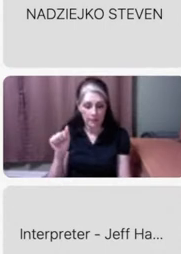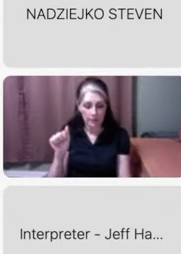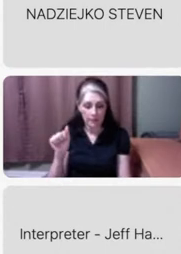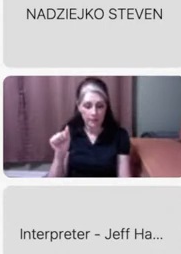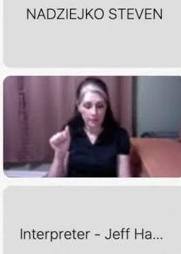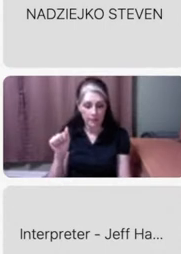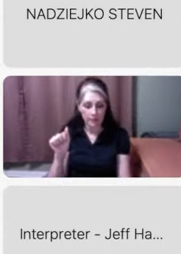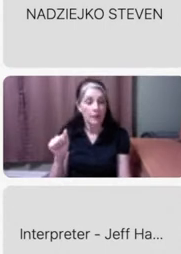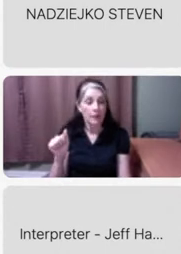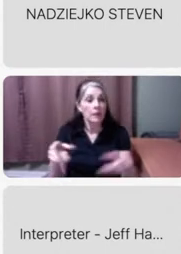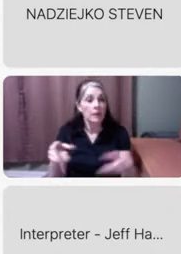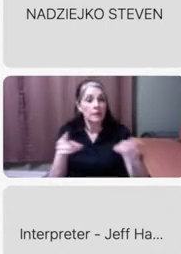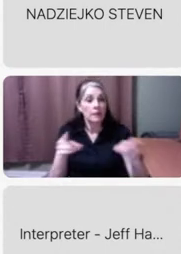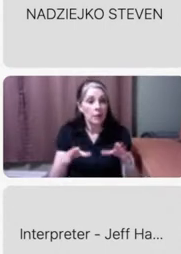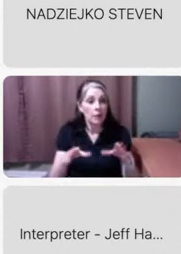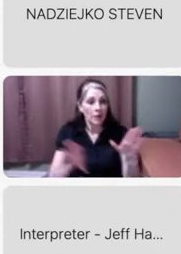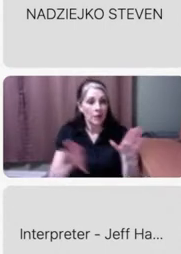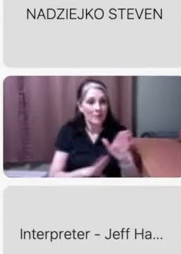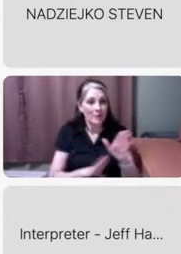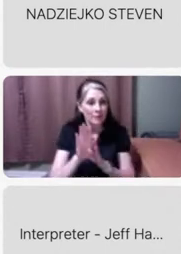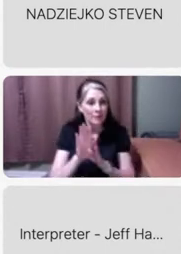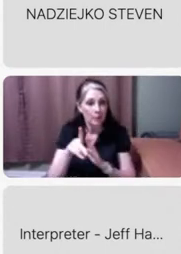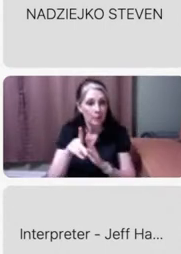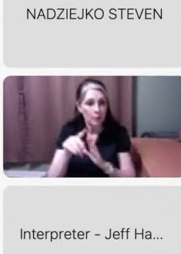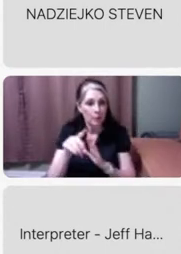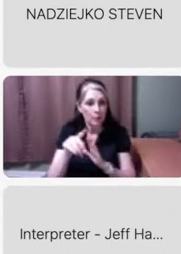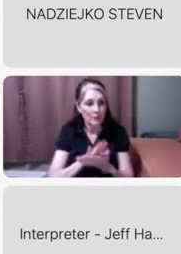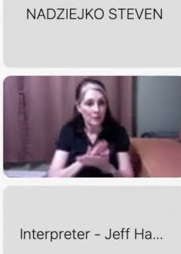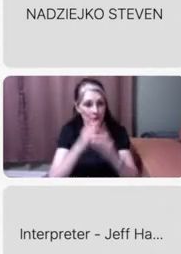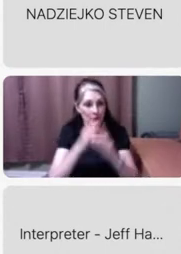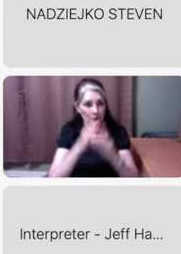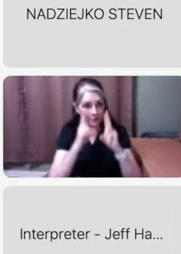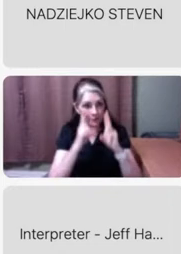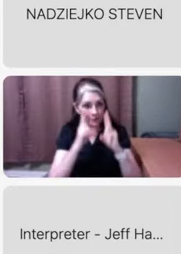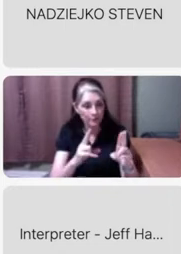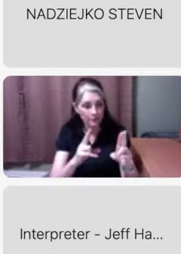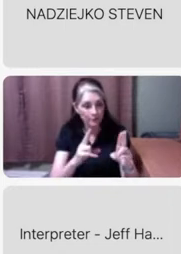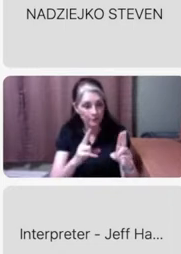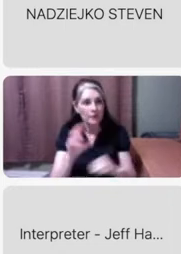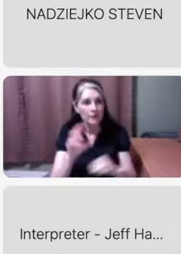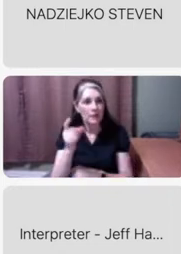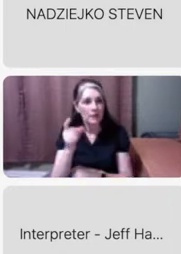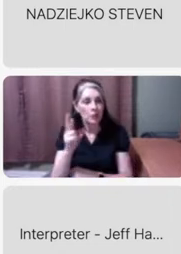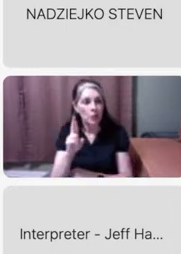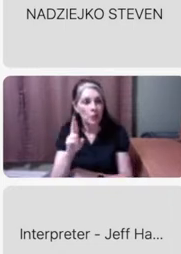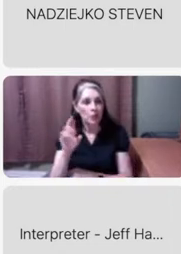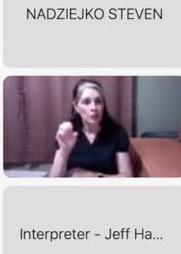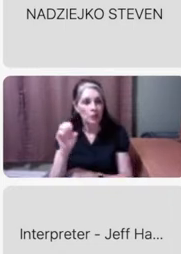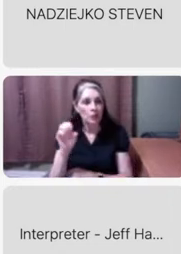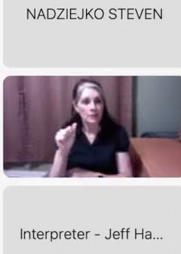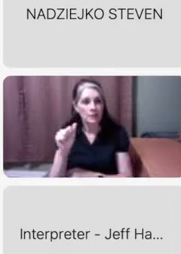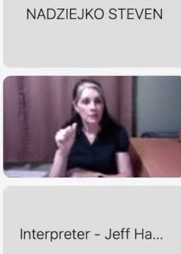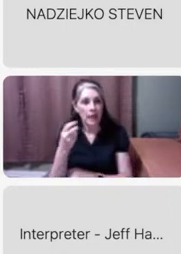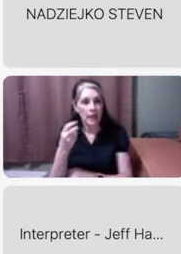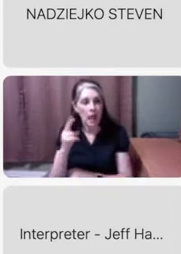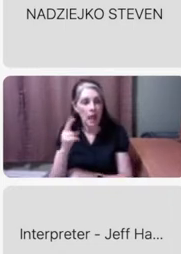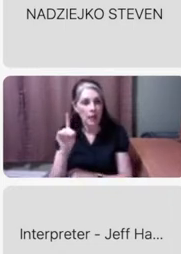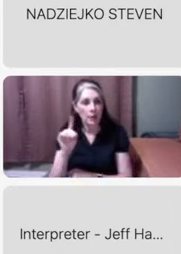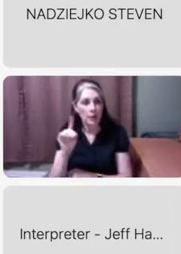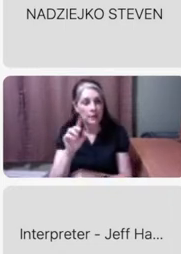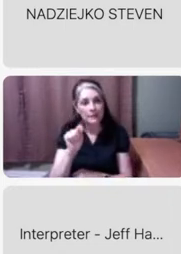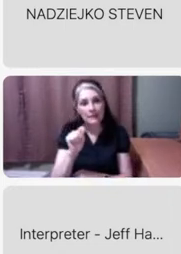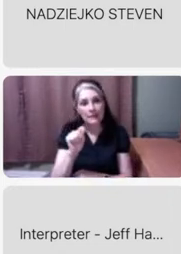preschool honoring her this evening is dr syed heider director of education services six